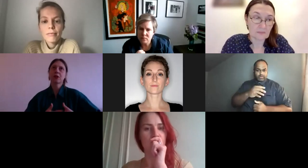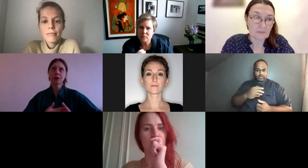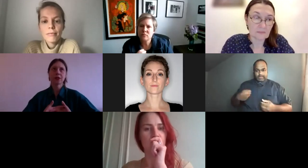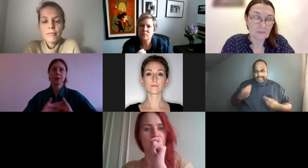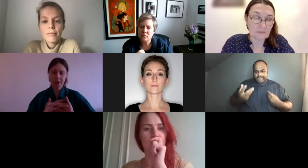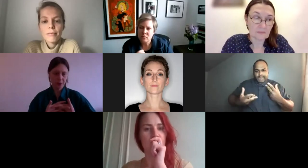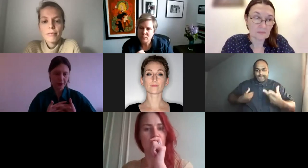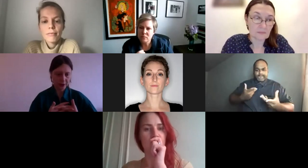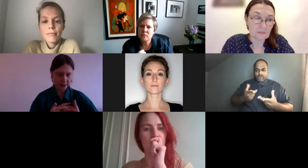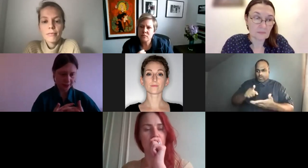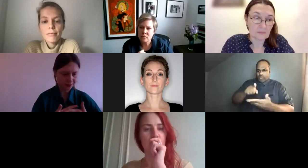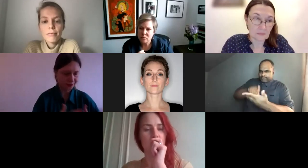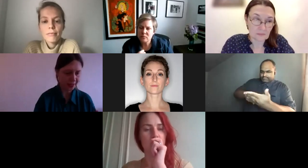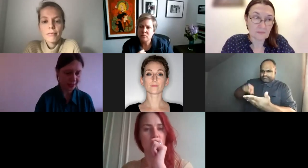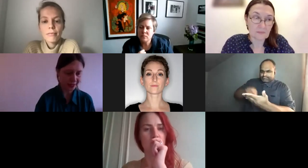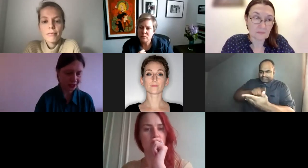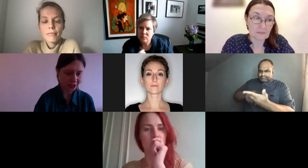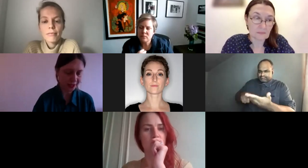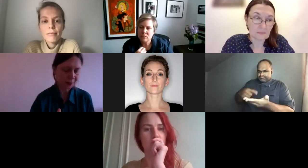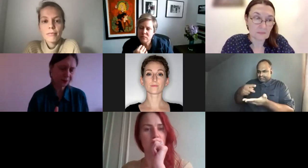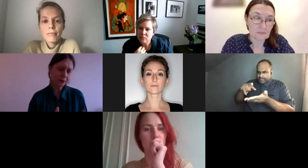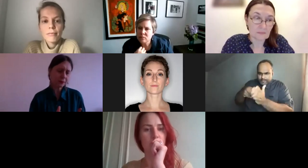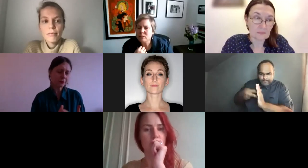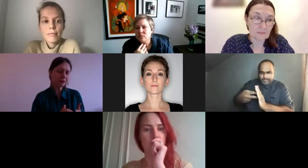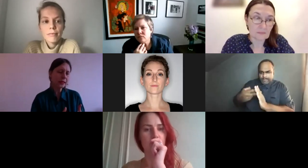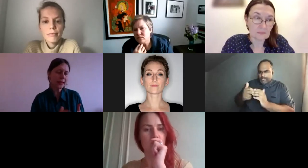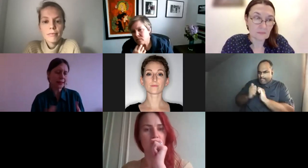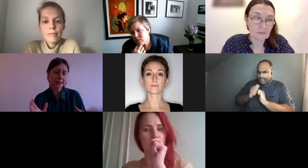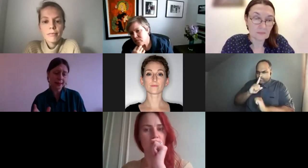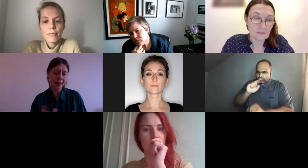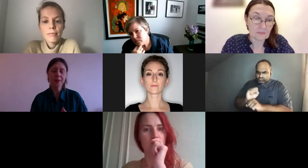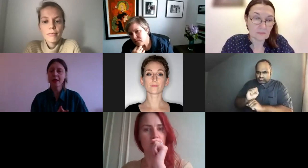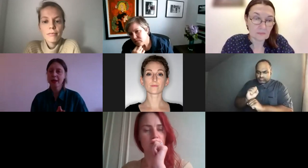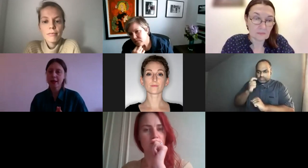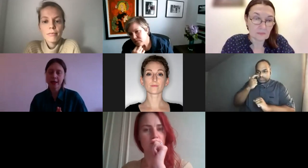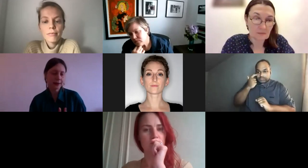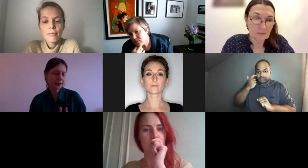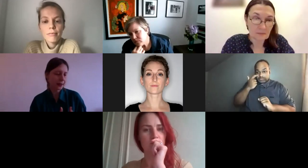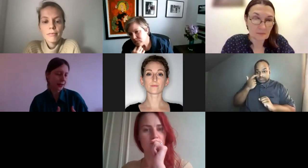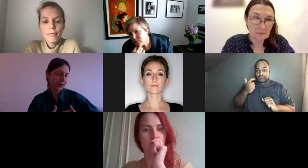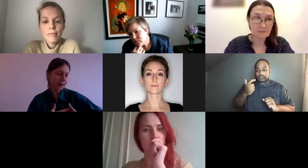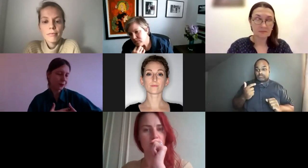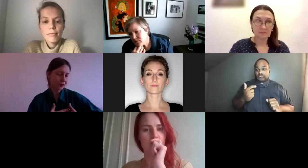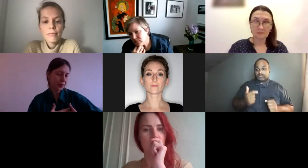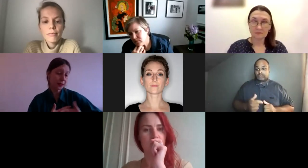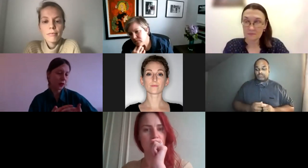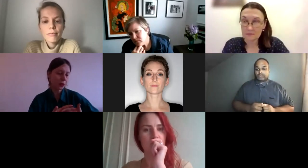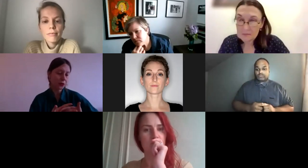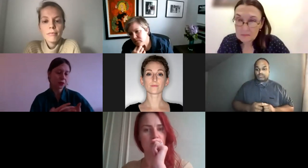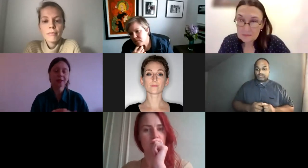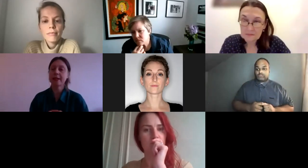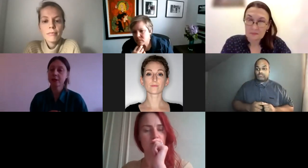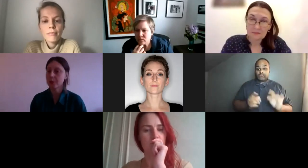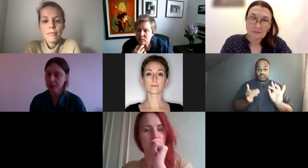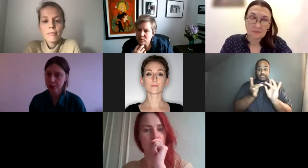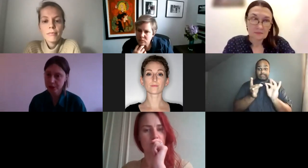she wrote a lot about it. She has a saying, and it's called